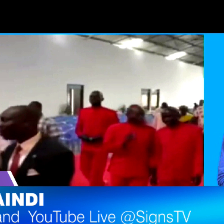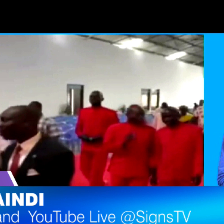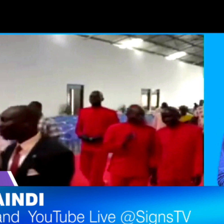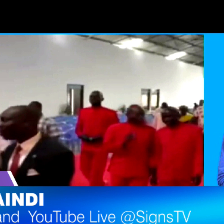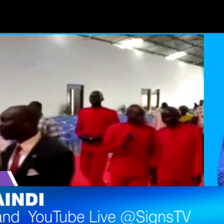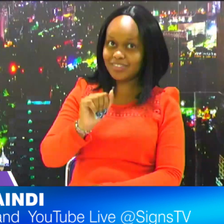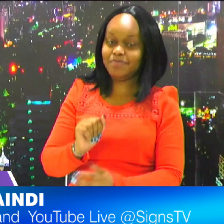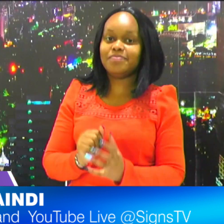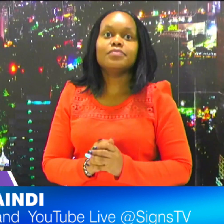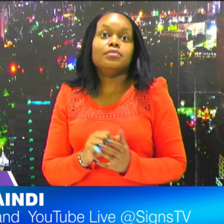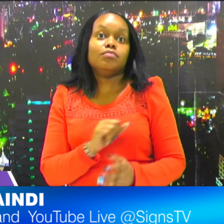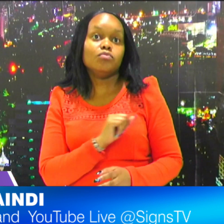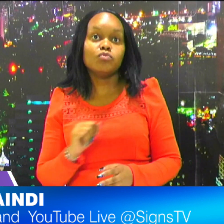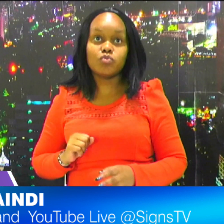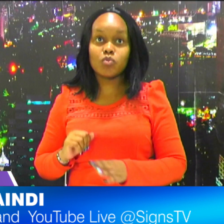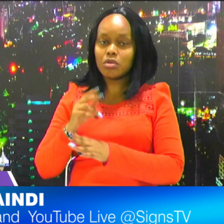Our next news.